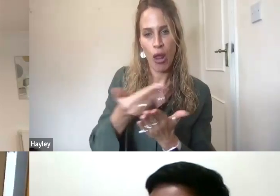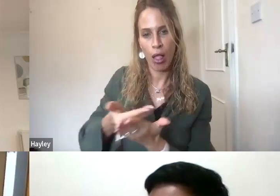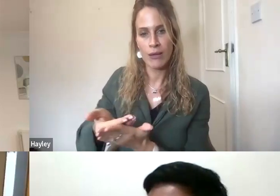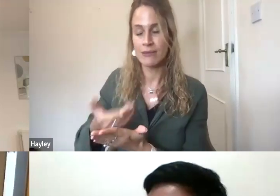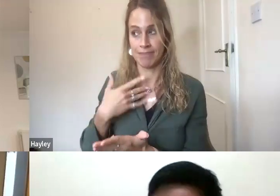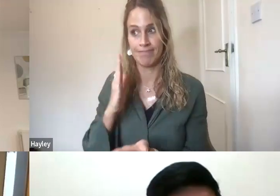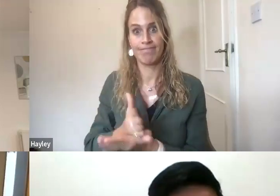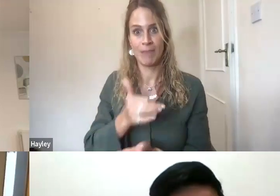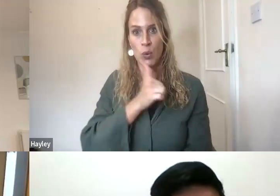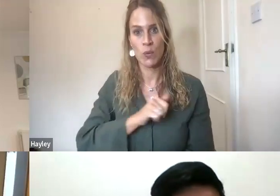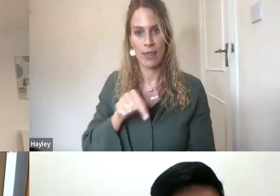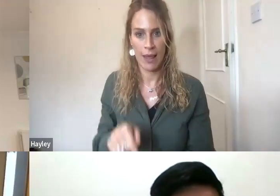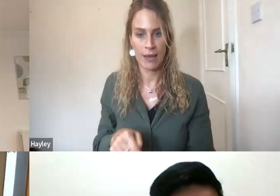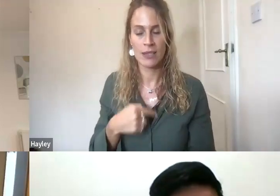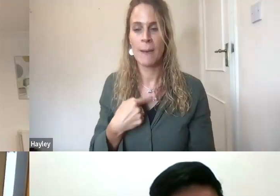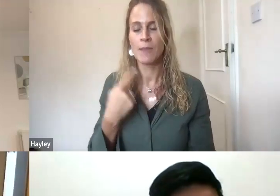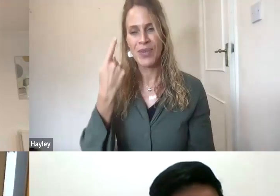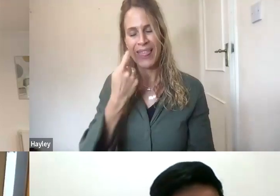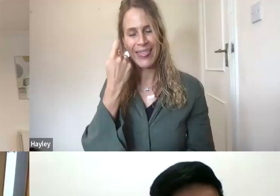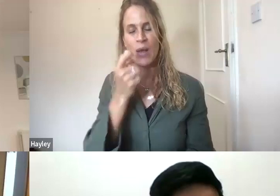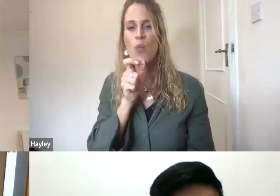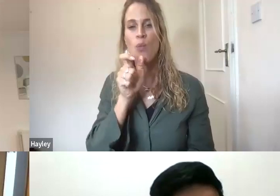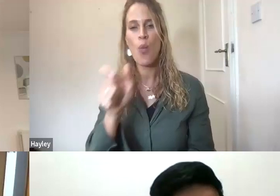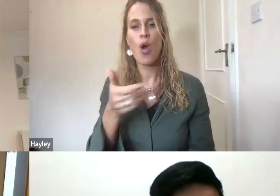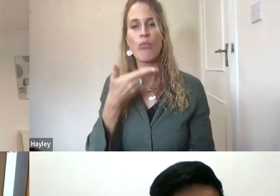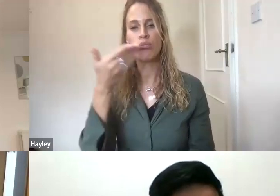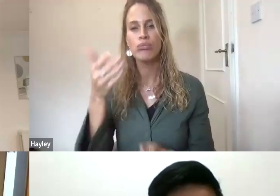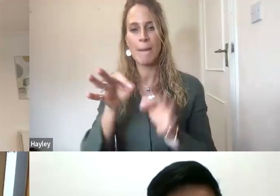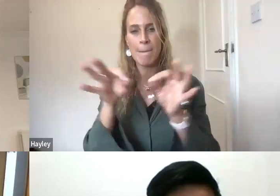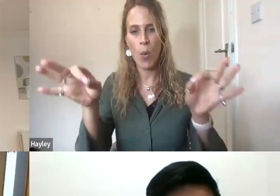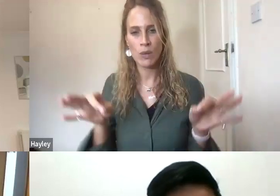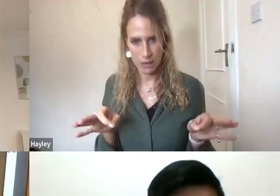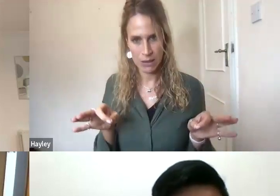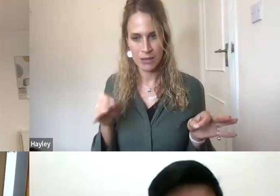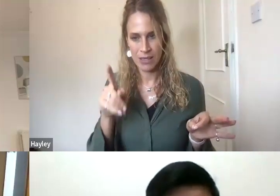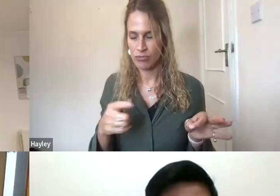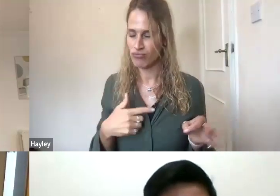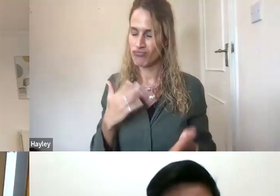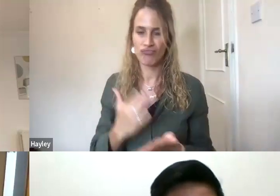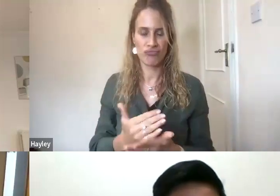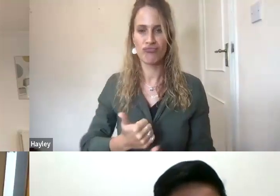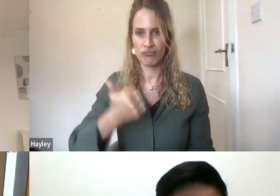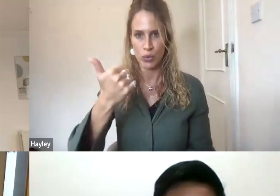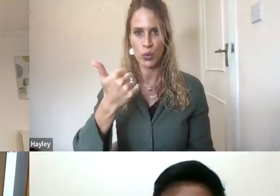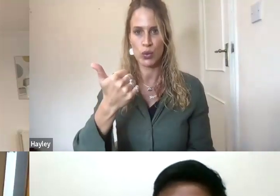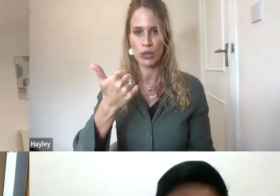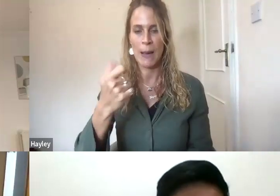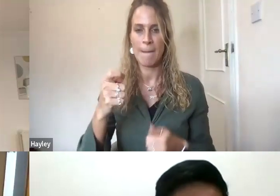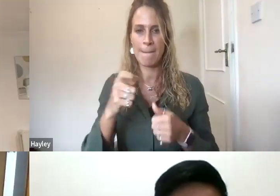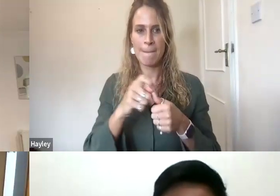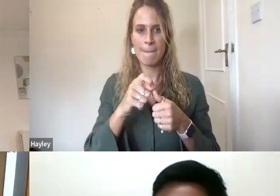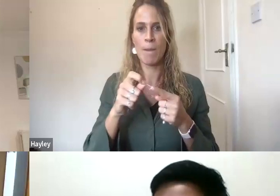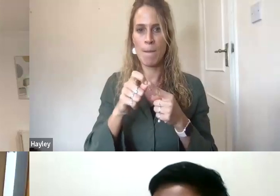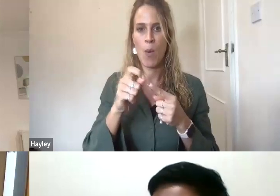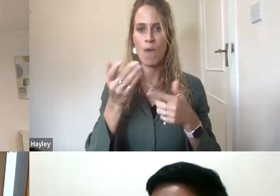I think Words Without Borders has a really good folio from a few years ago, both fiction and